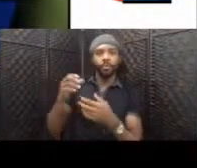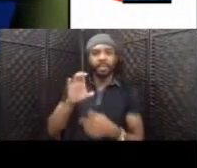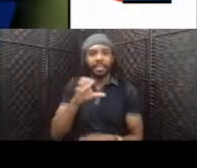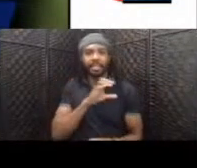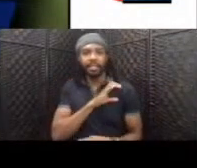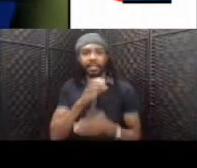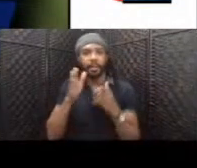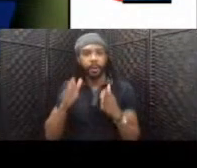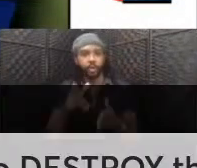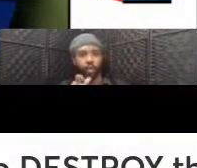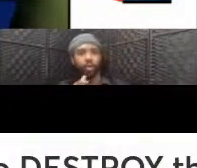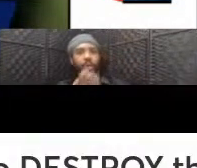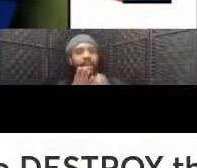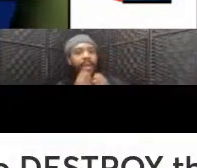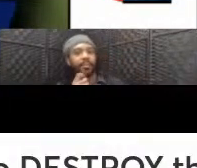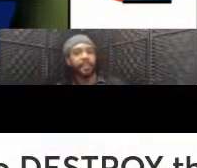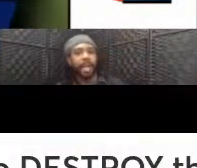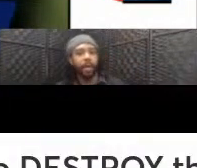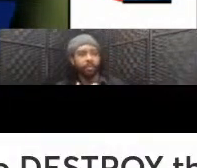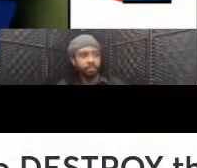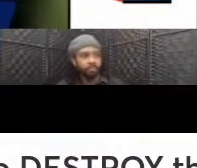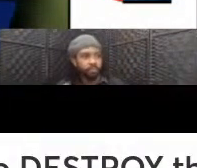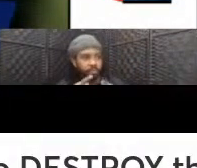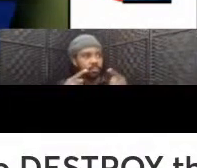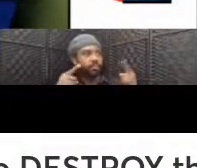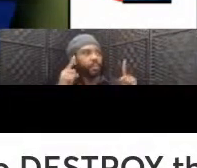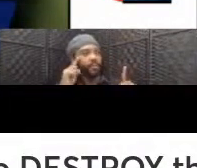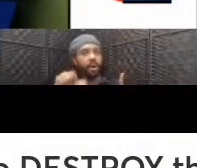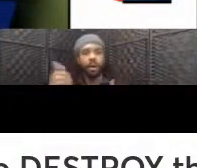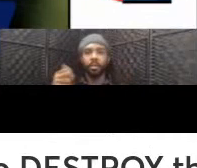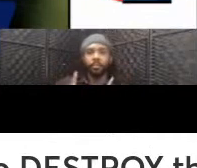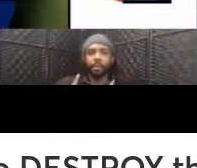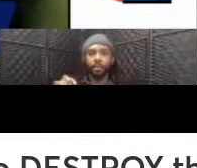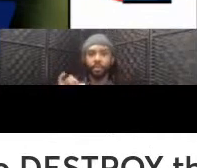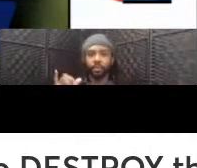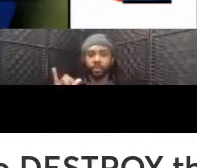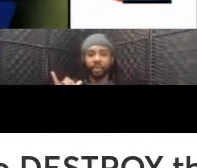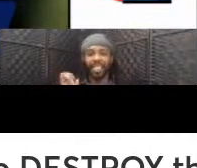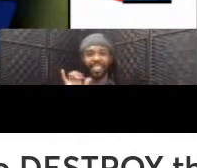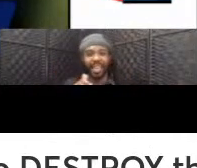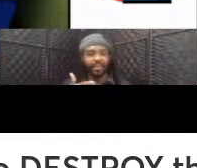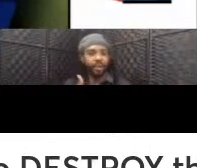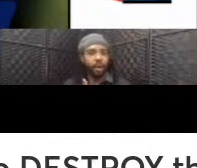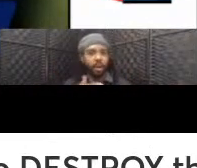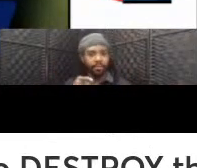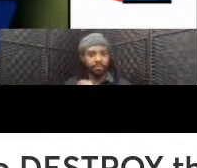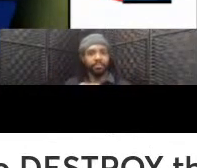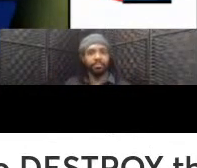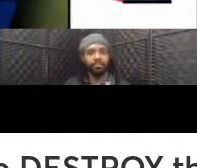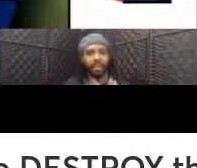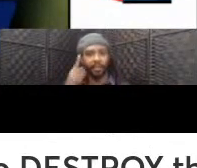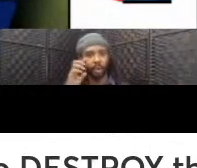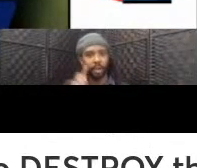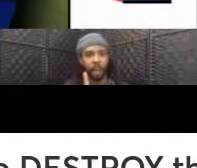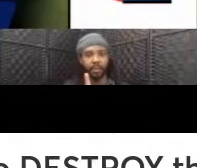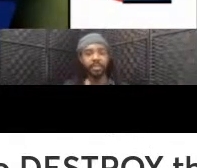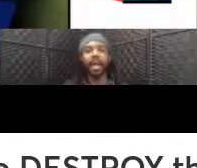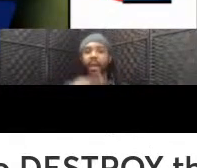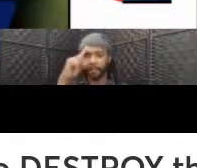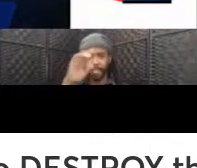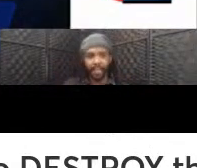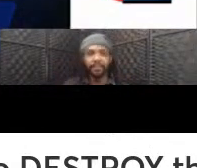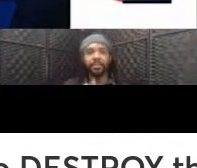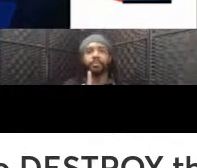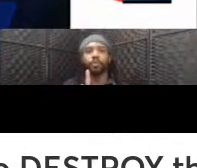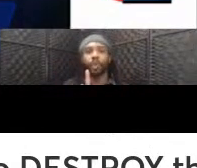who care about the welfare and dignity of others. And that's the heart of a democracy, and I believe in democratic